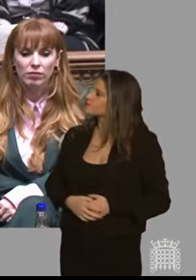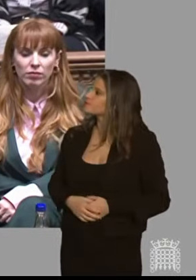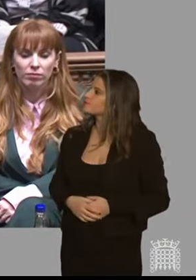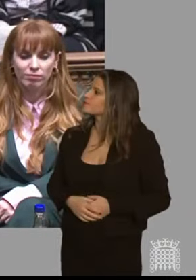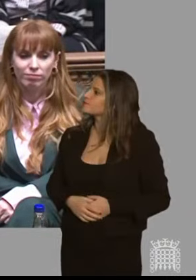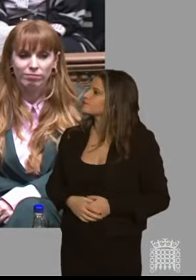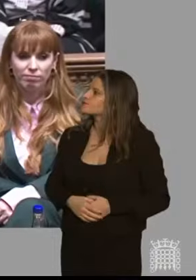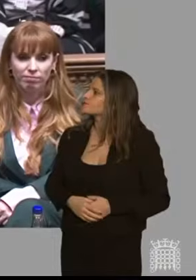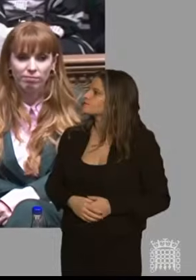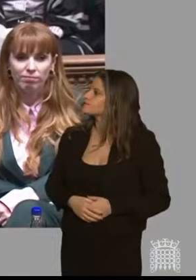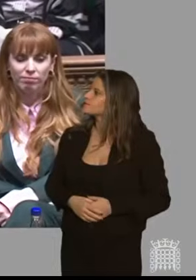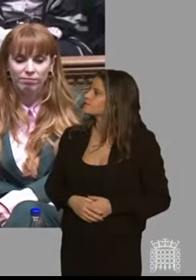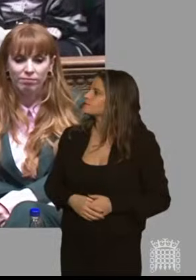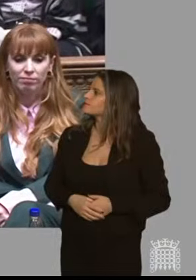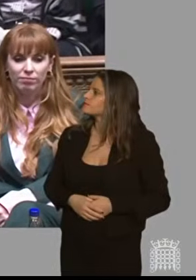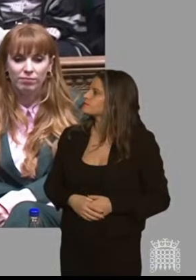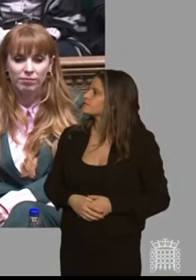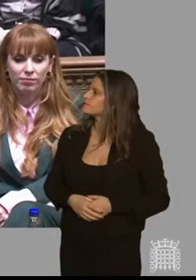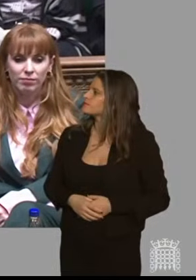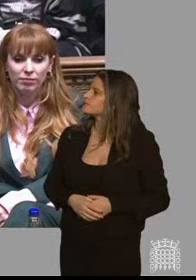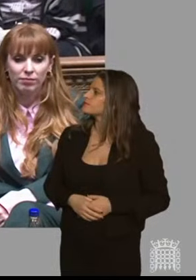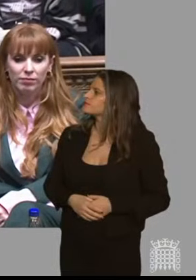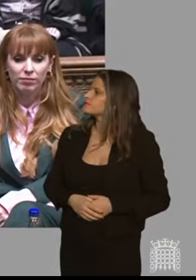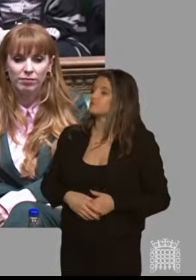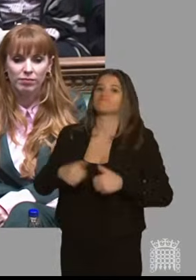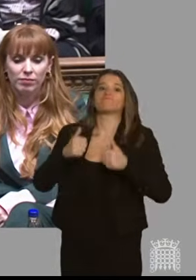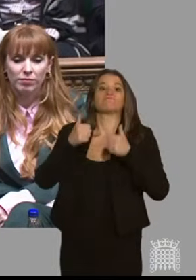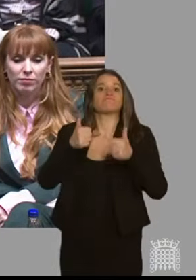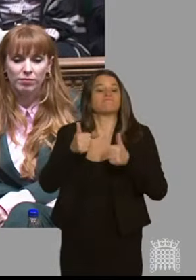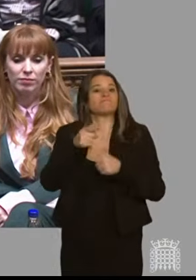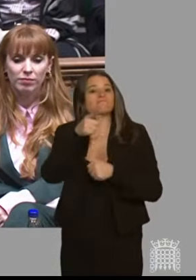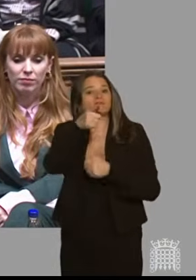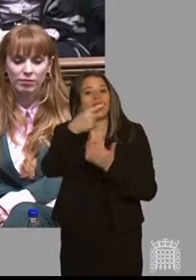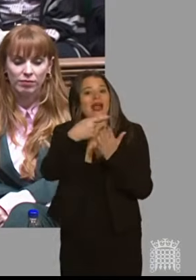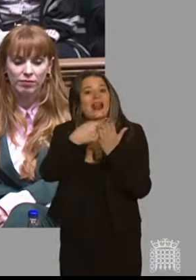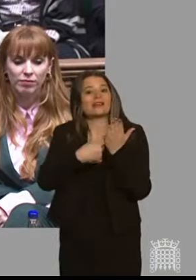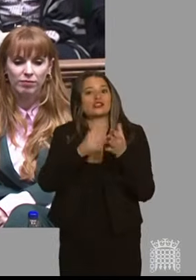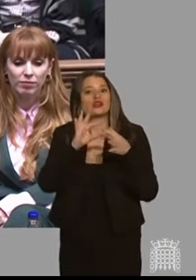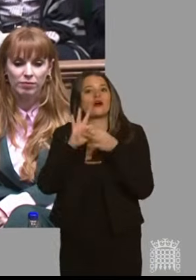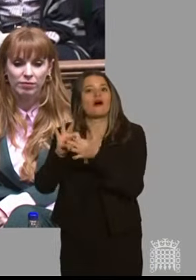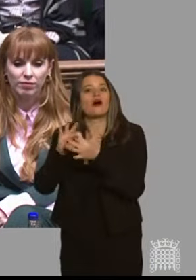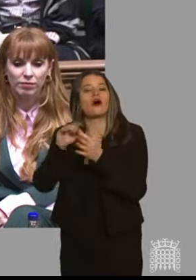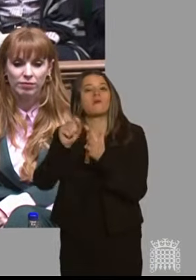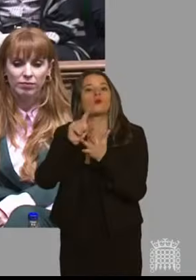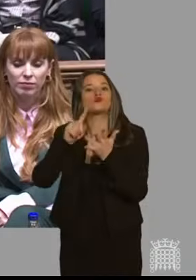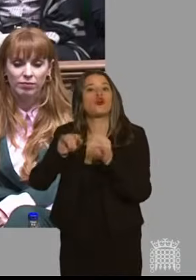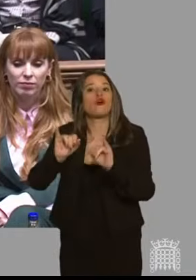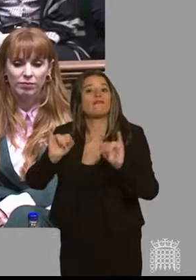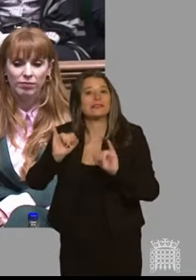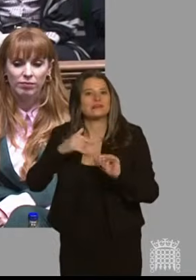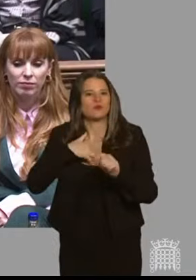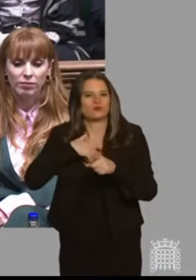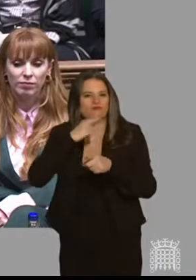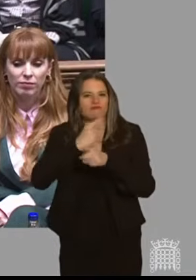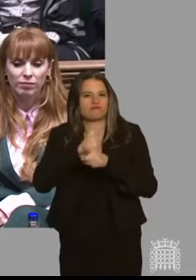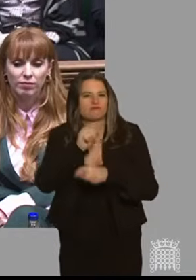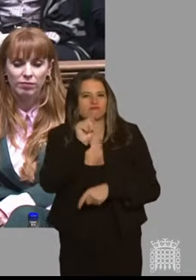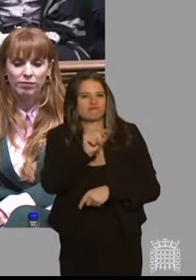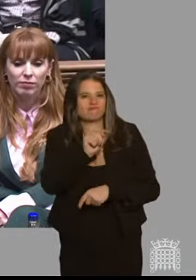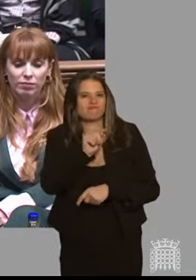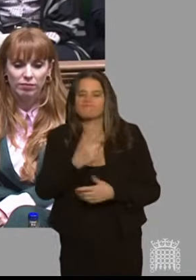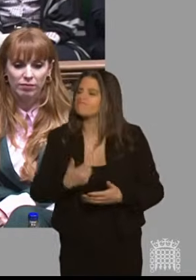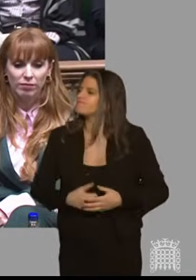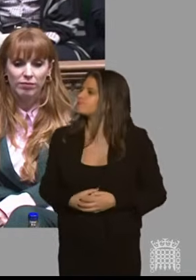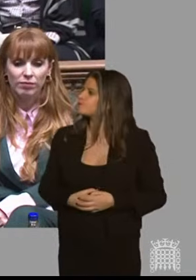McAvoy. He served his hometown of Rutherglen and the Labour government with loyalty and good humour, and we send our deepest sympathies to